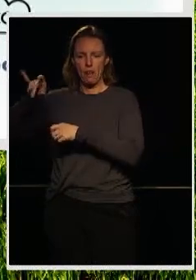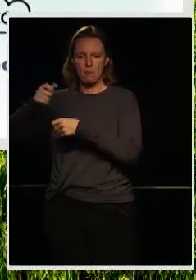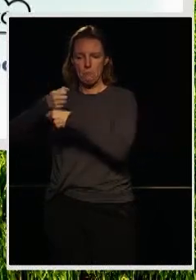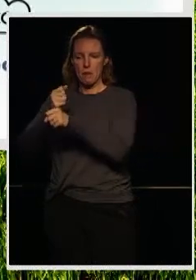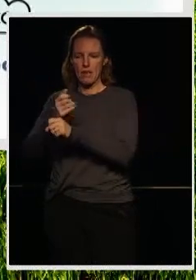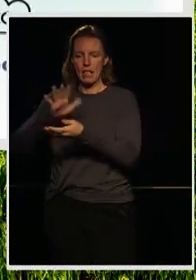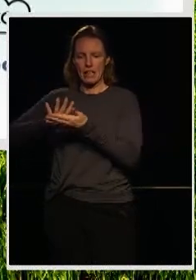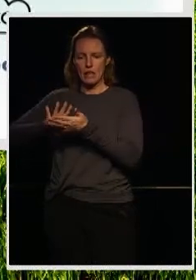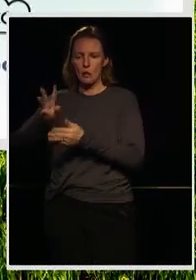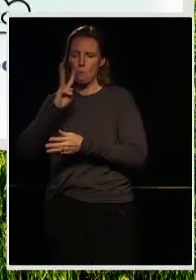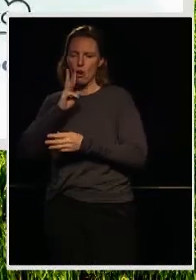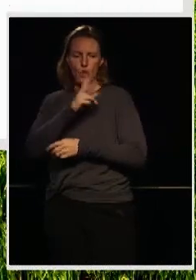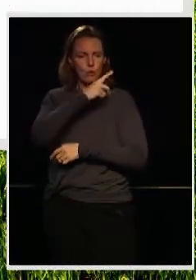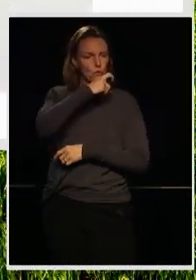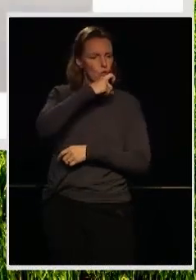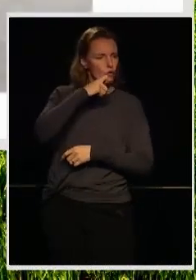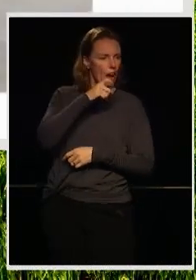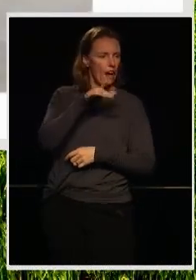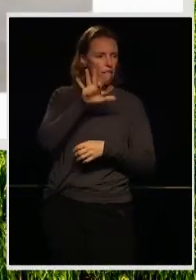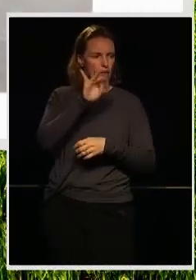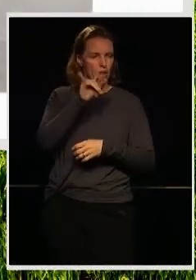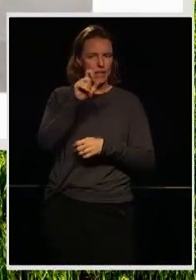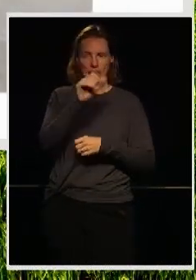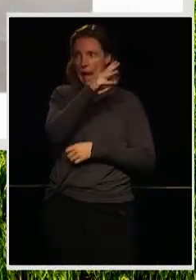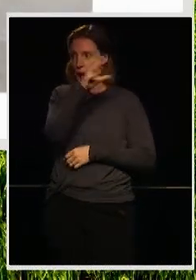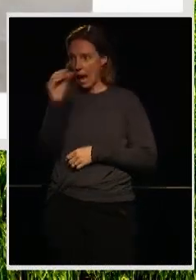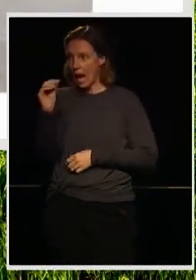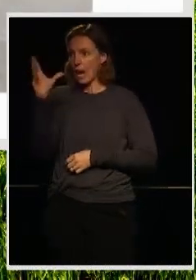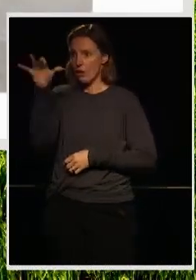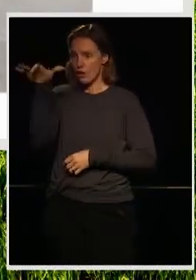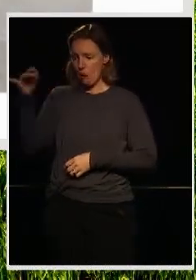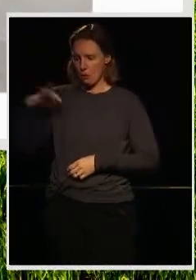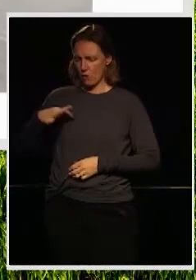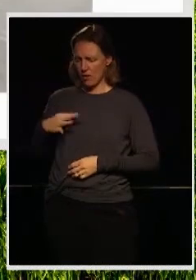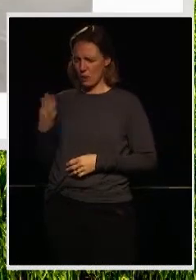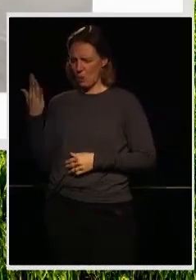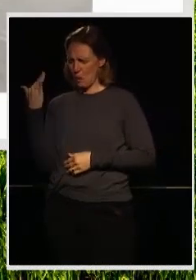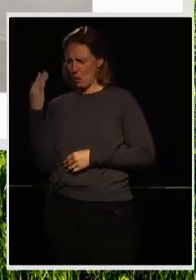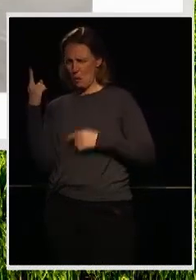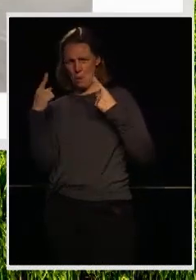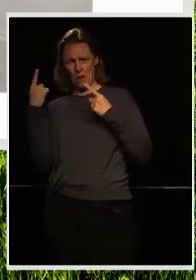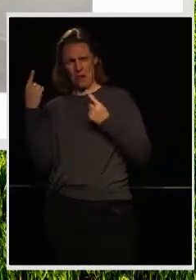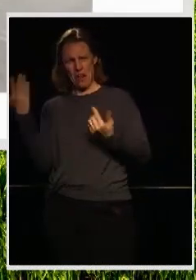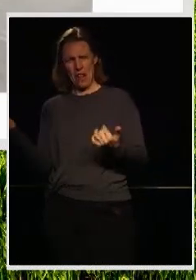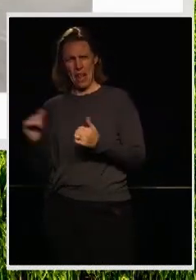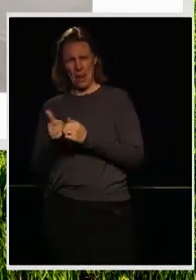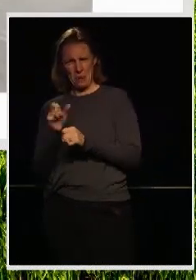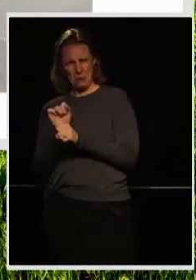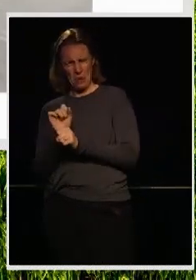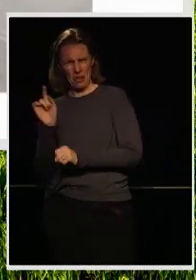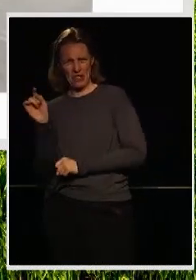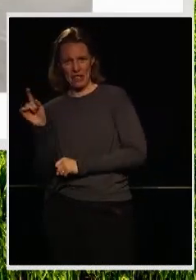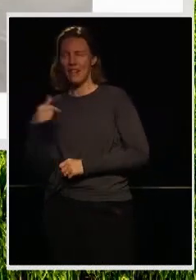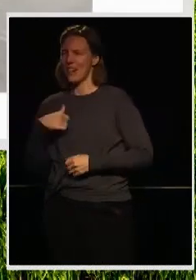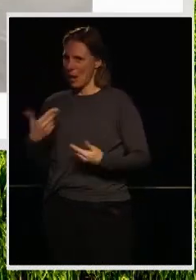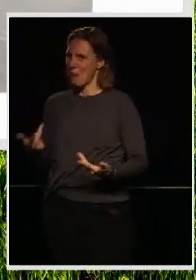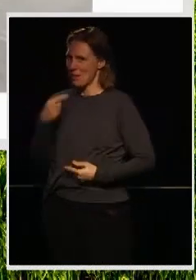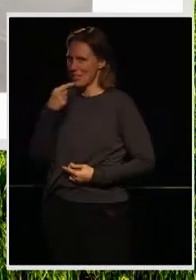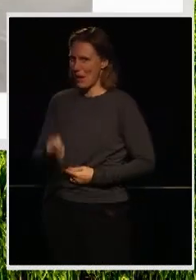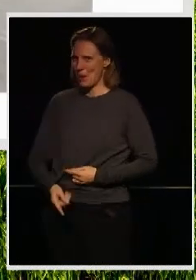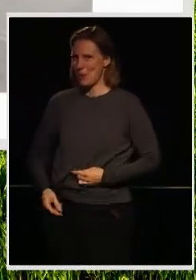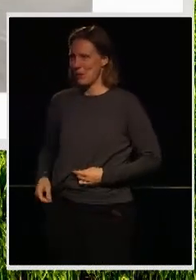water, dry fertilizer, and carbon credits. So you might be wondering, well, how does this thing work? I'm here to tell